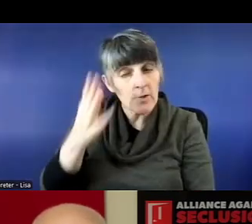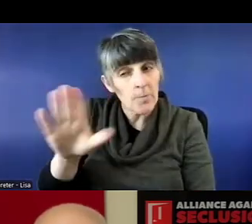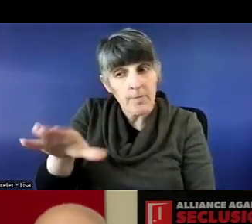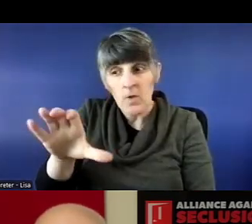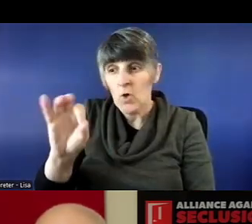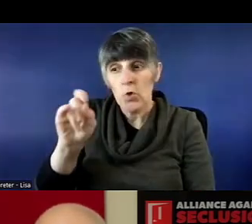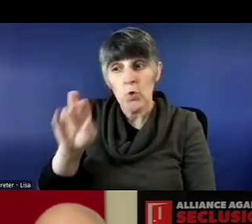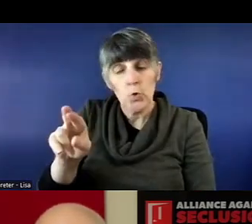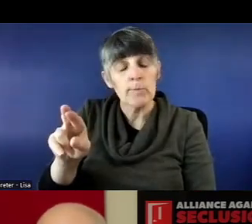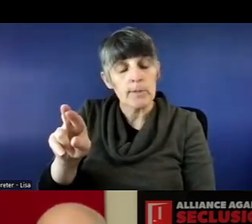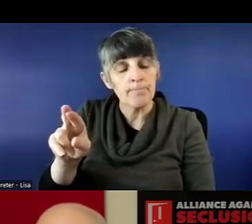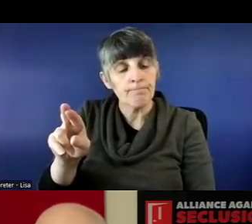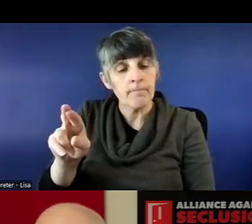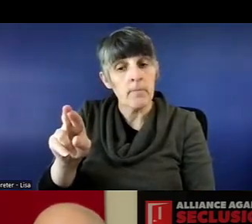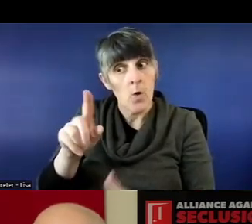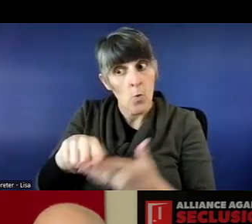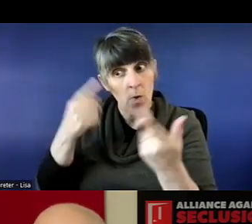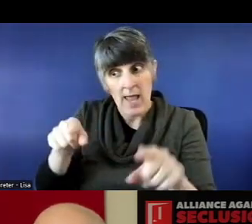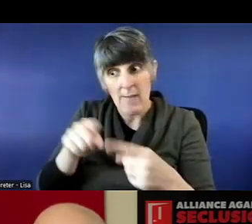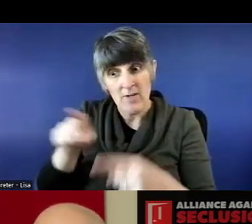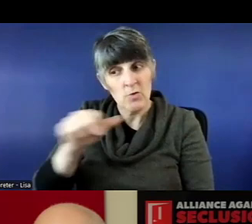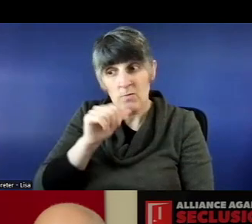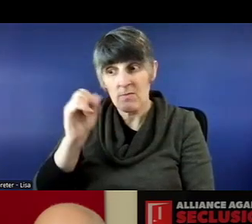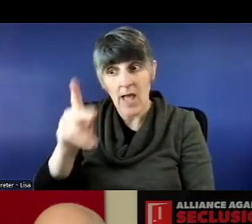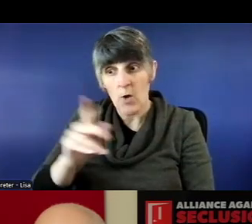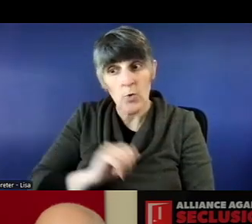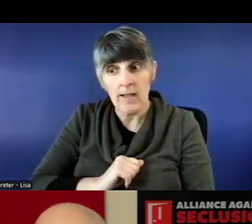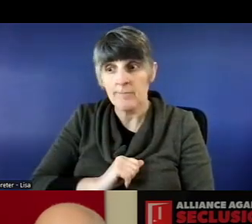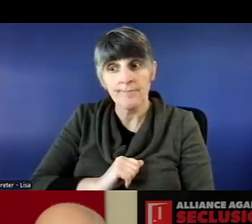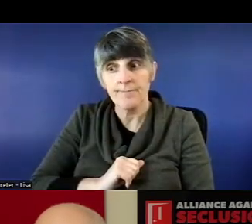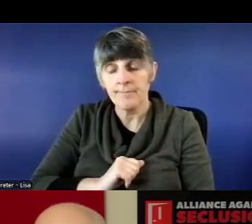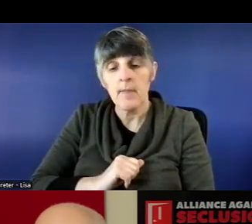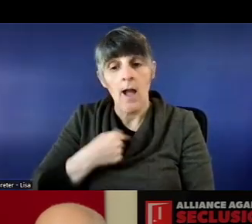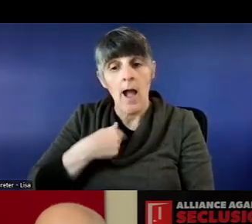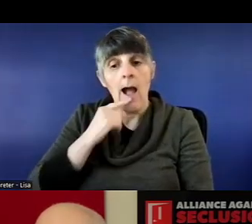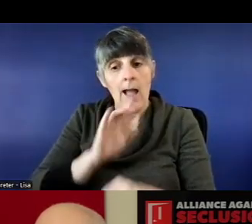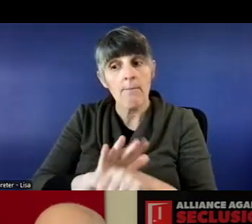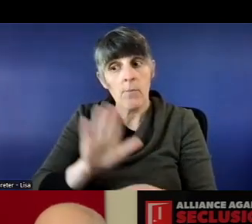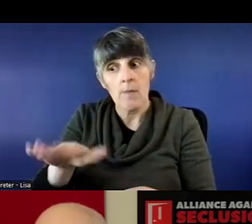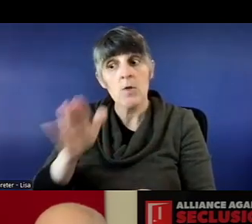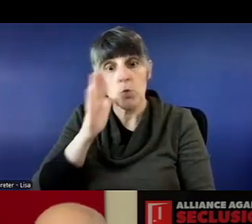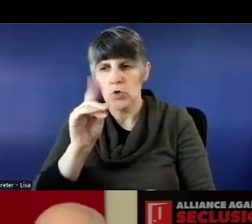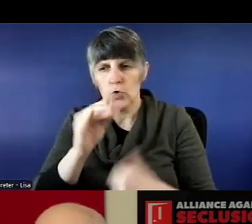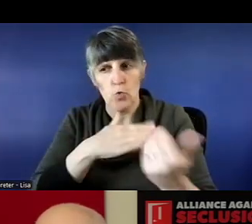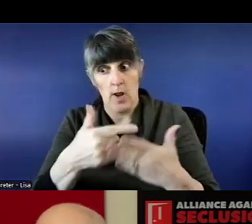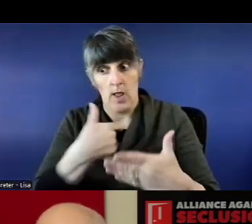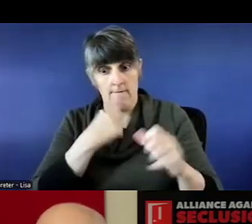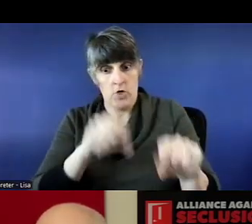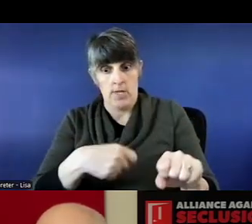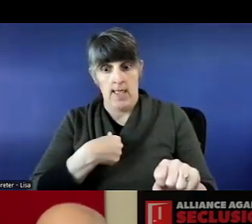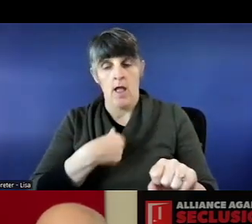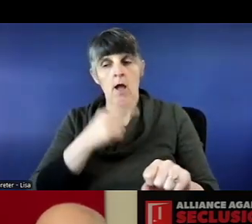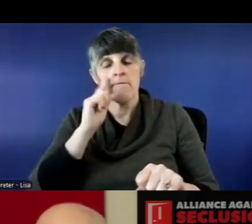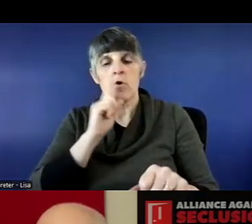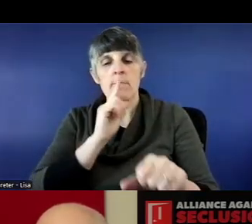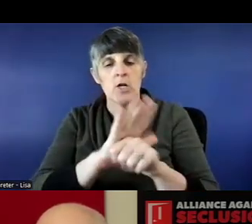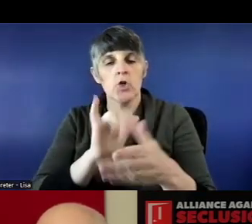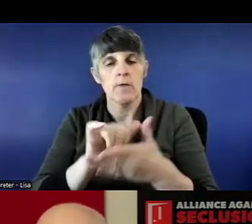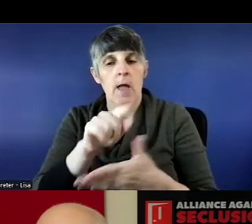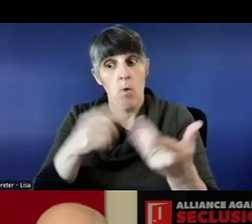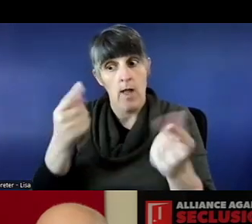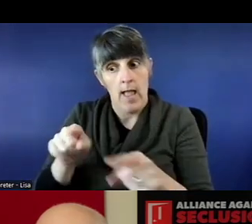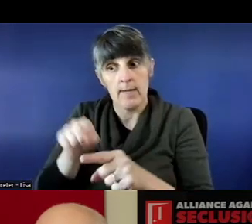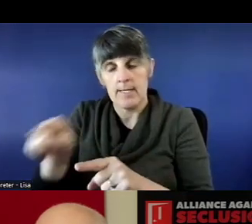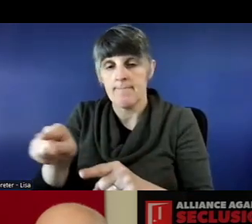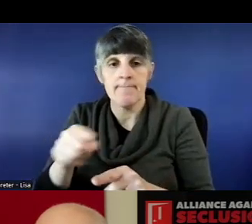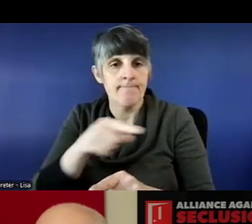Cooper, what was done to you is not okay. And I made a promise to him that I would do whatever I could to make sure that what was done to him